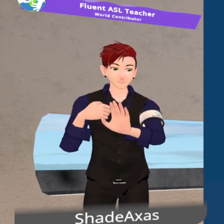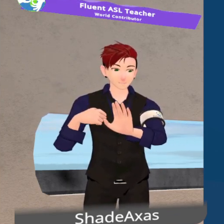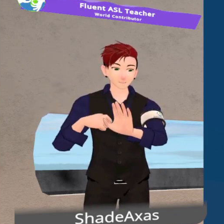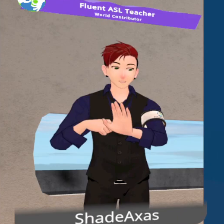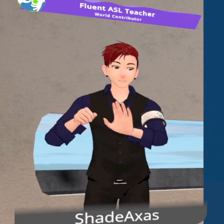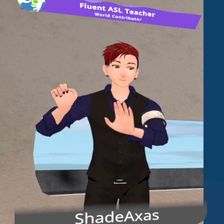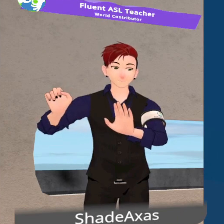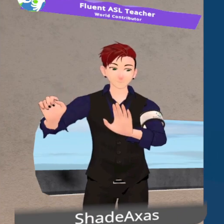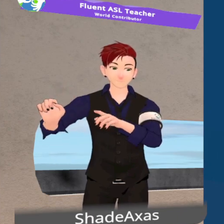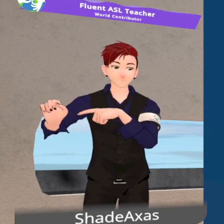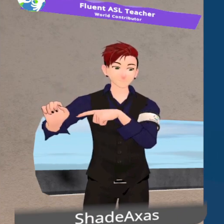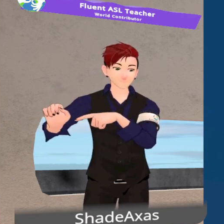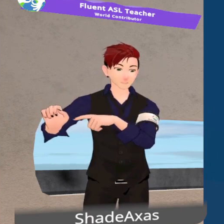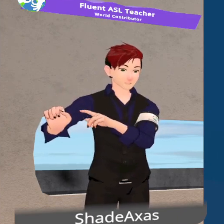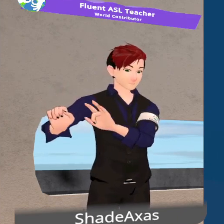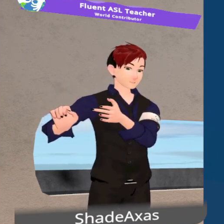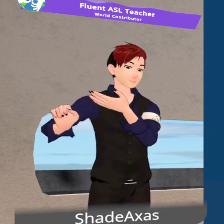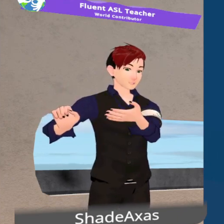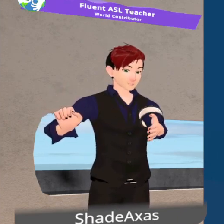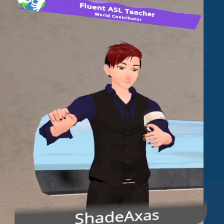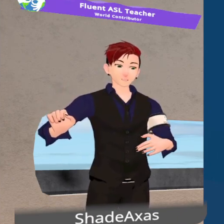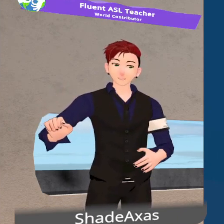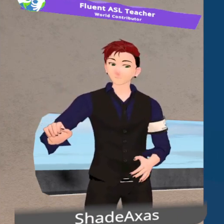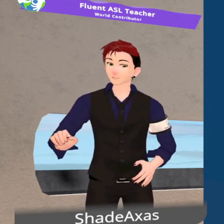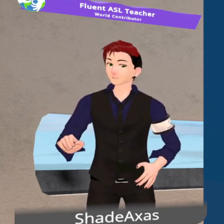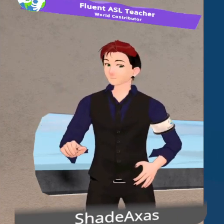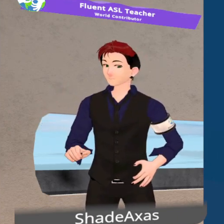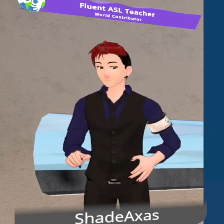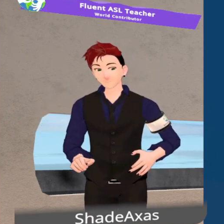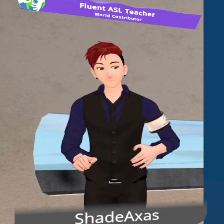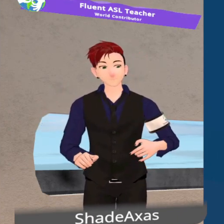go, "I'm so sorry." That okay, keep going.